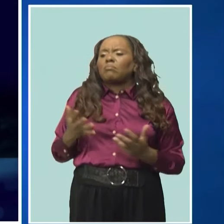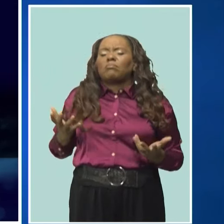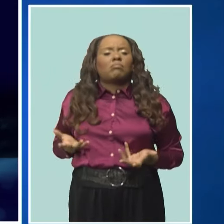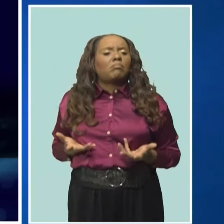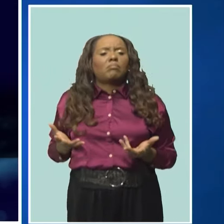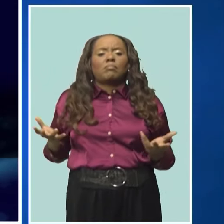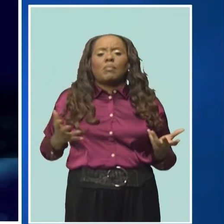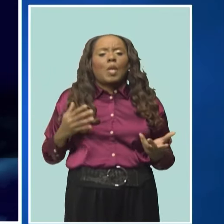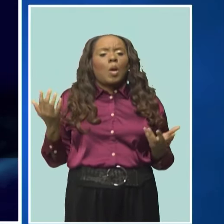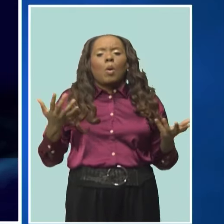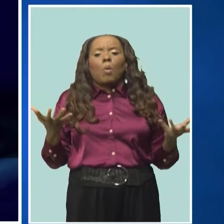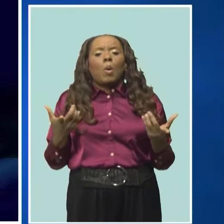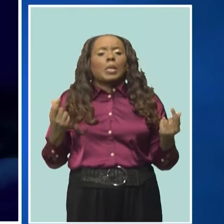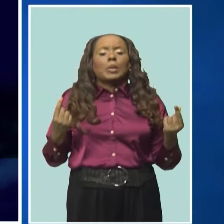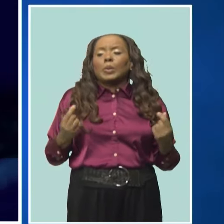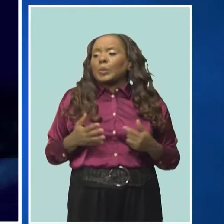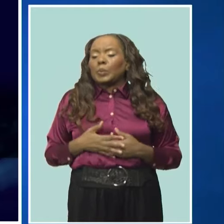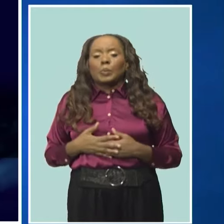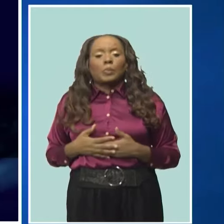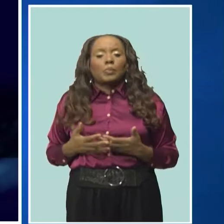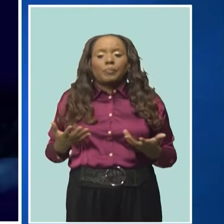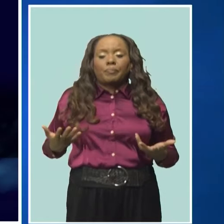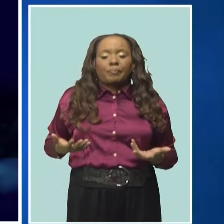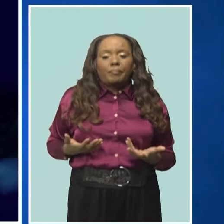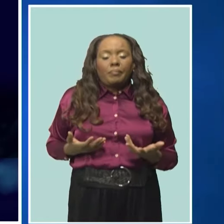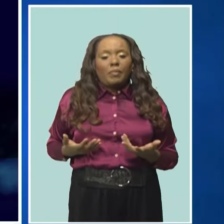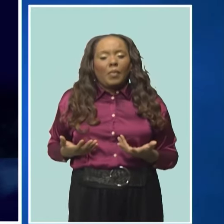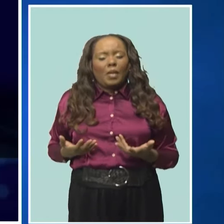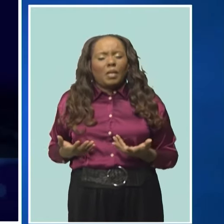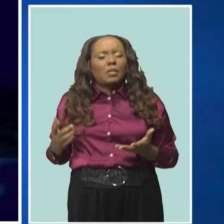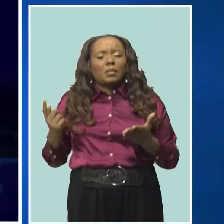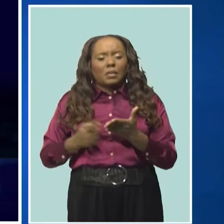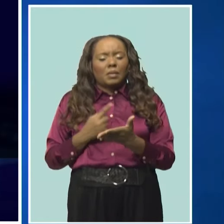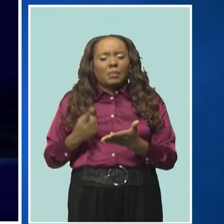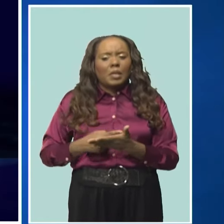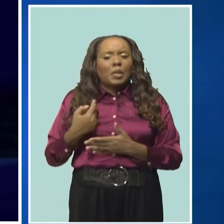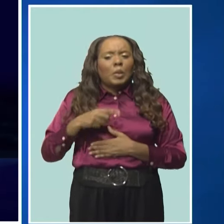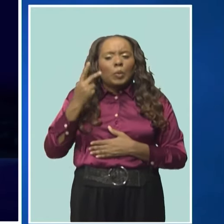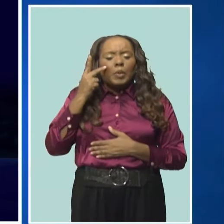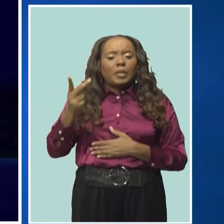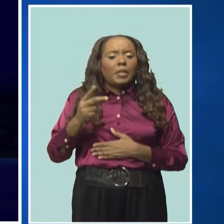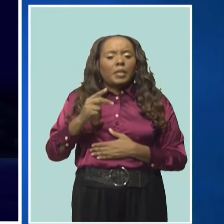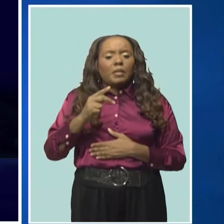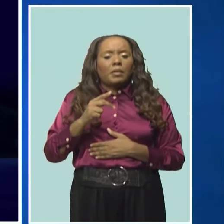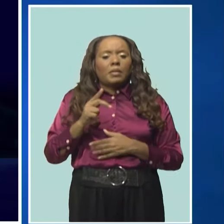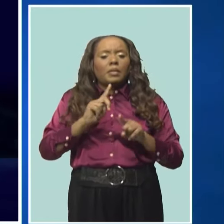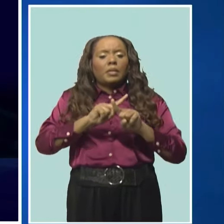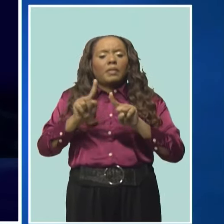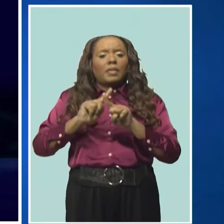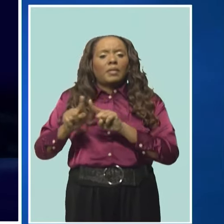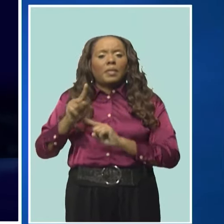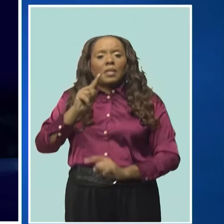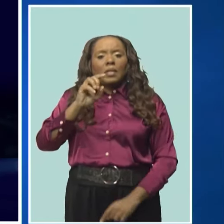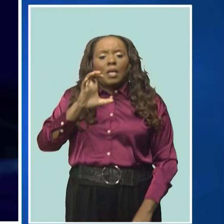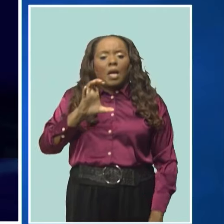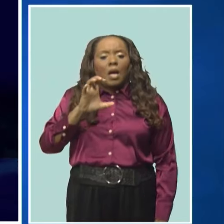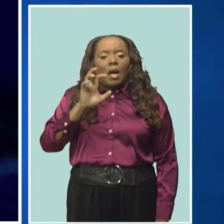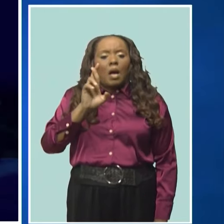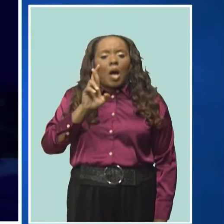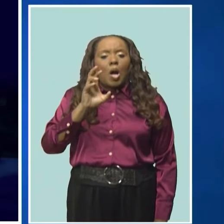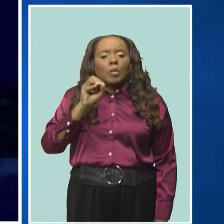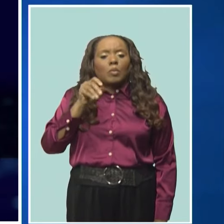of concern, I mean crops that would soon be ready for harvest, and we try to work with the